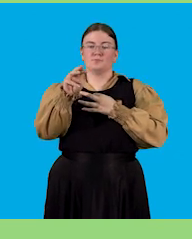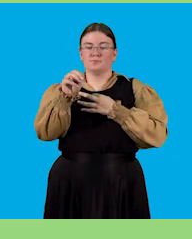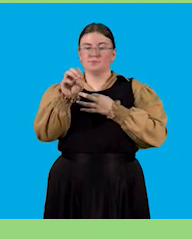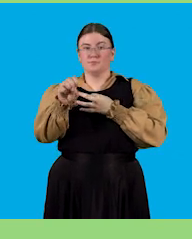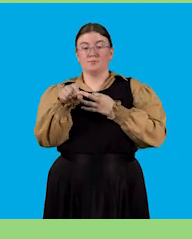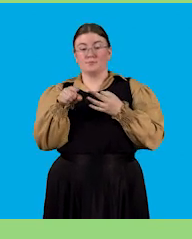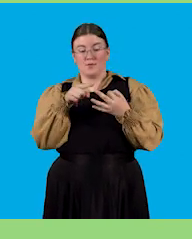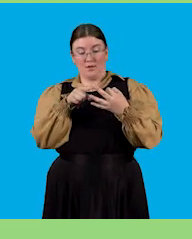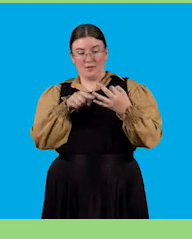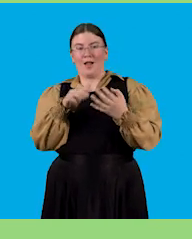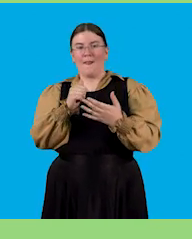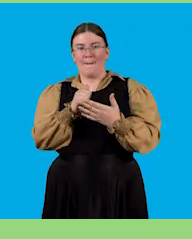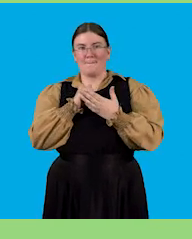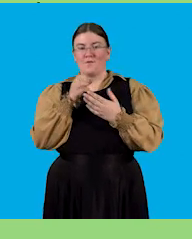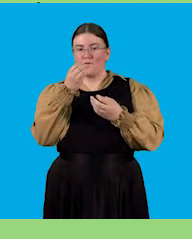smaller particles.